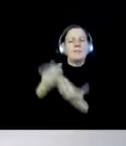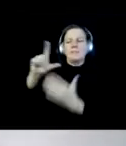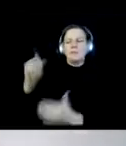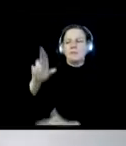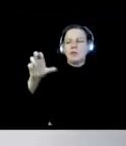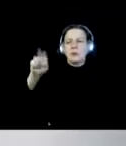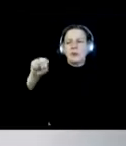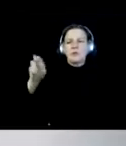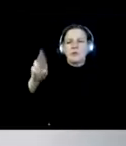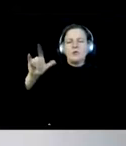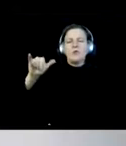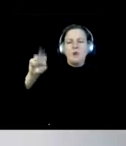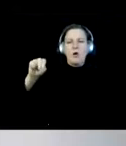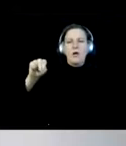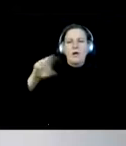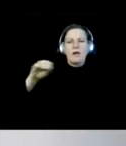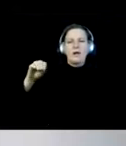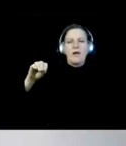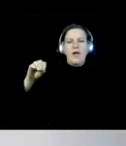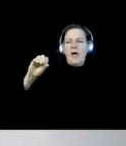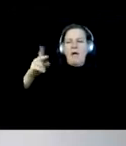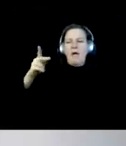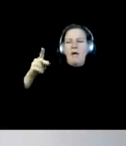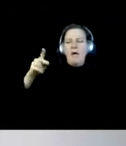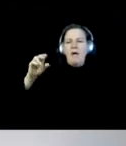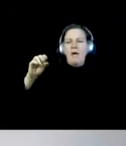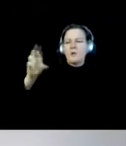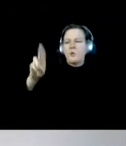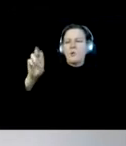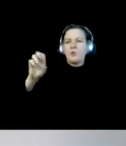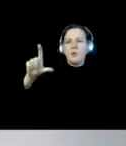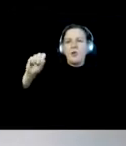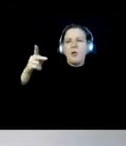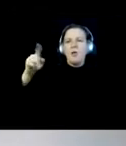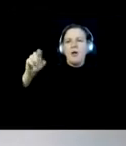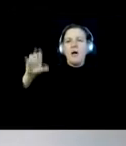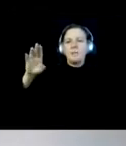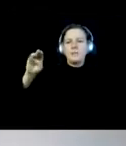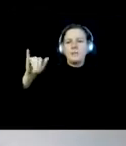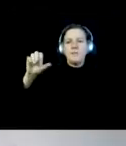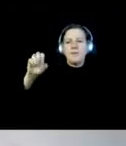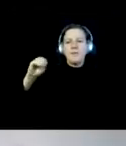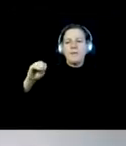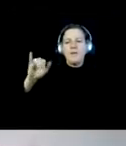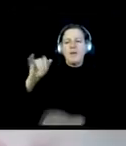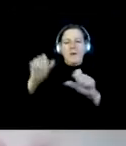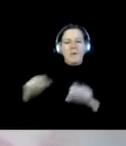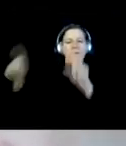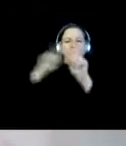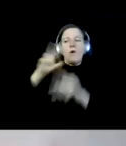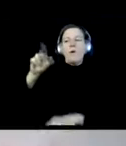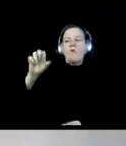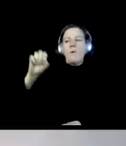Cruel Optimism, because it serves as a framing device for the content of Rose Gold, which is another work that's on view